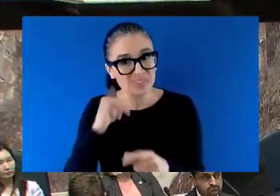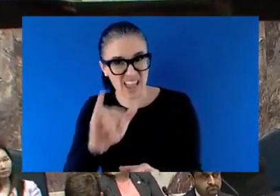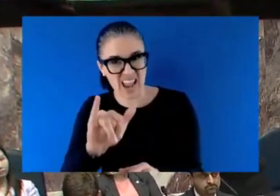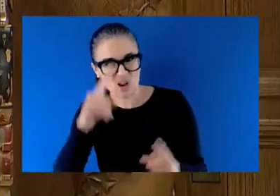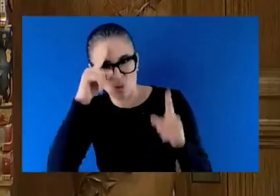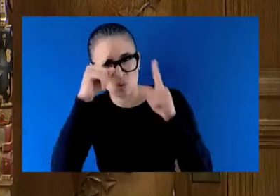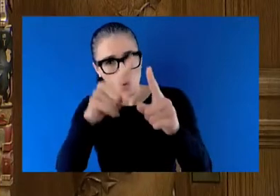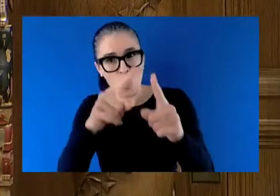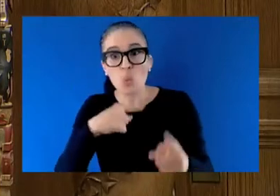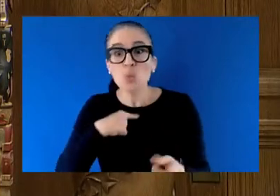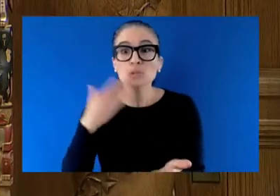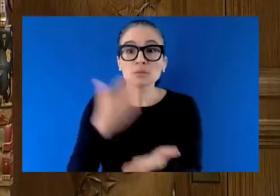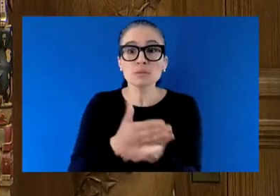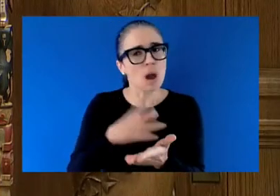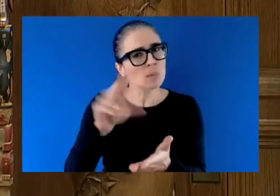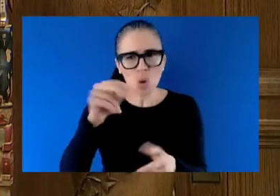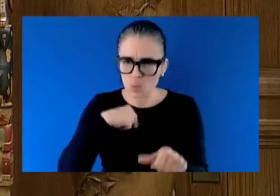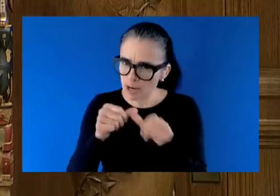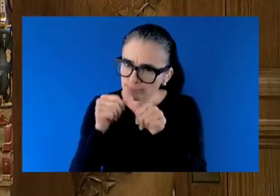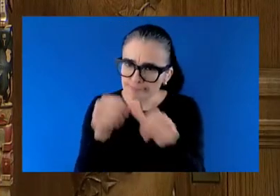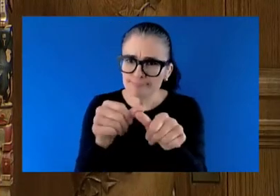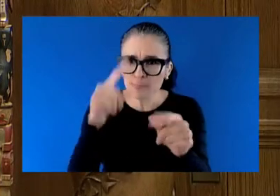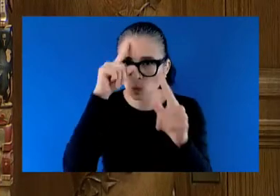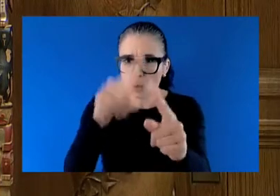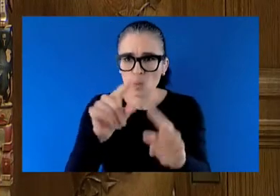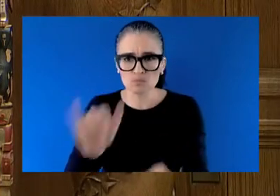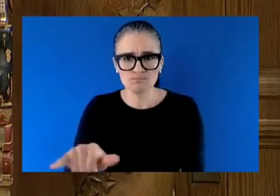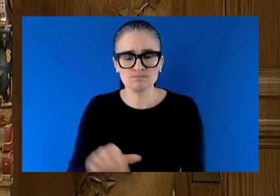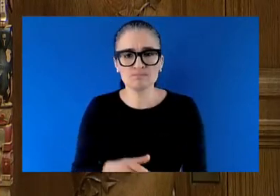The bell ends the question period.